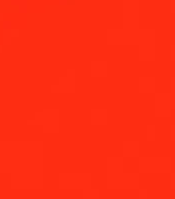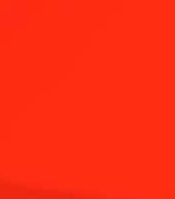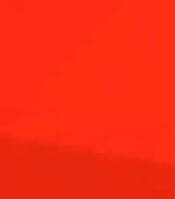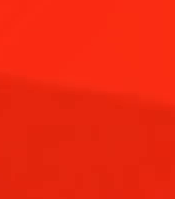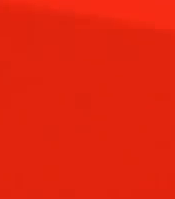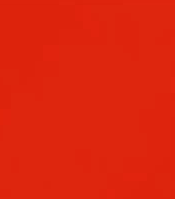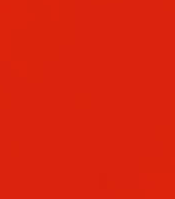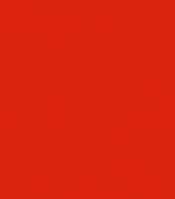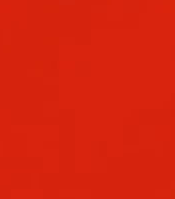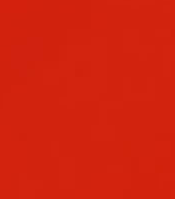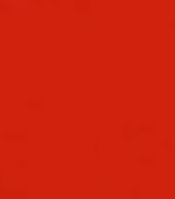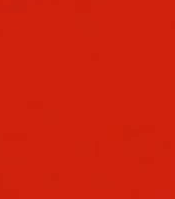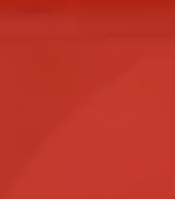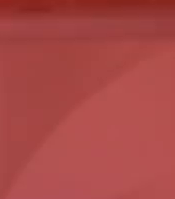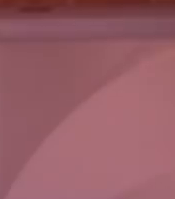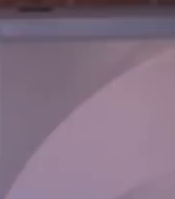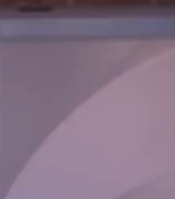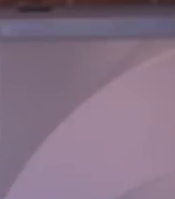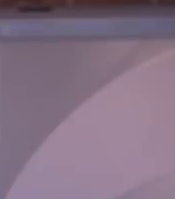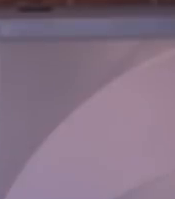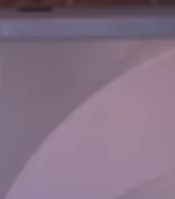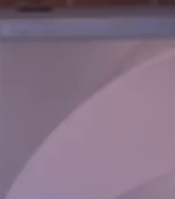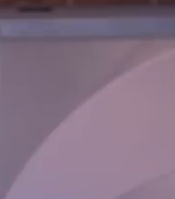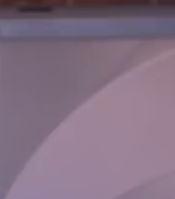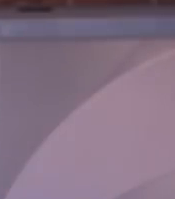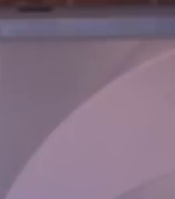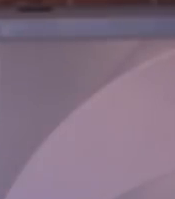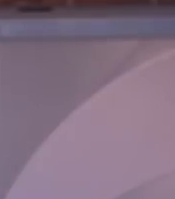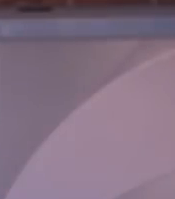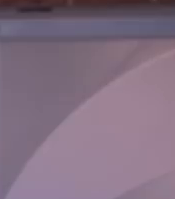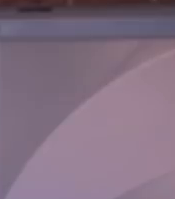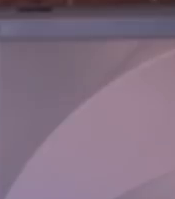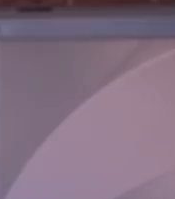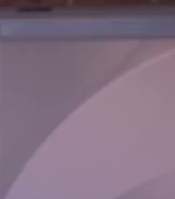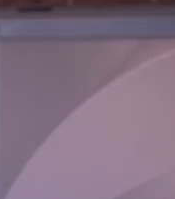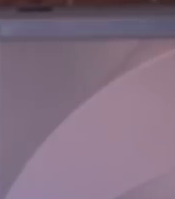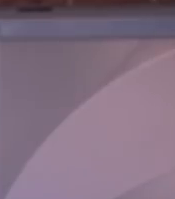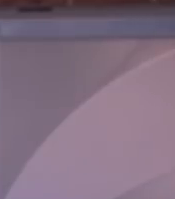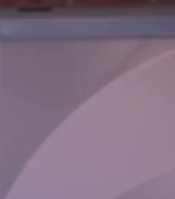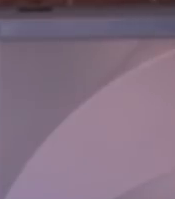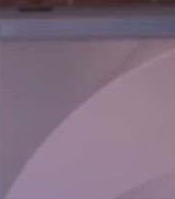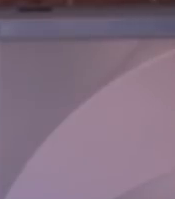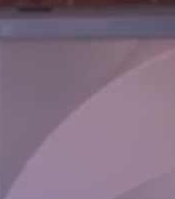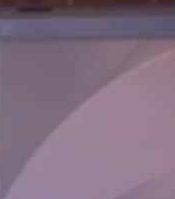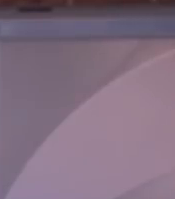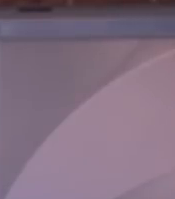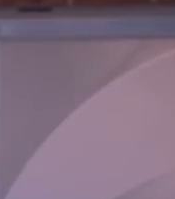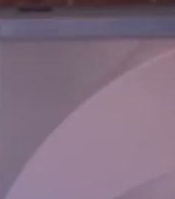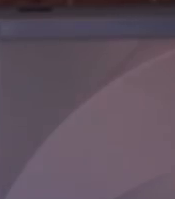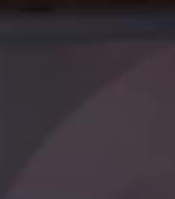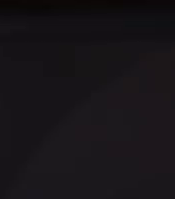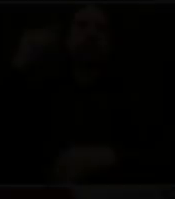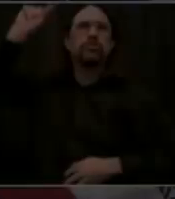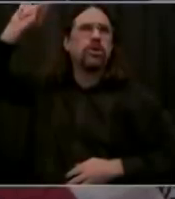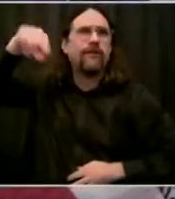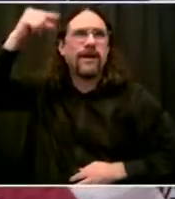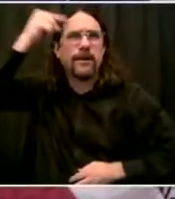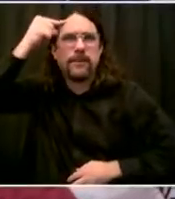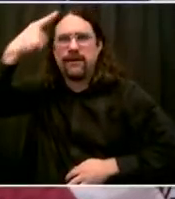This is breaking news. Mayor de Blasio is giving an update on the coronavirus pandemic in New York City. Let's listen in.